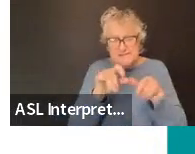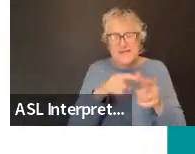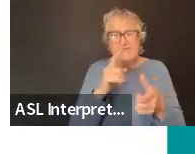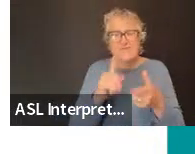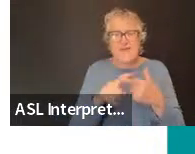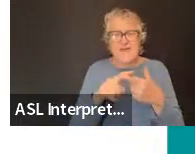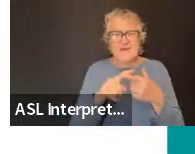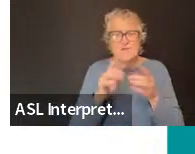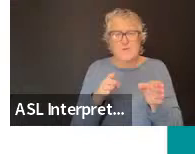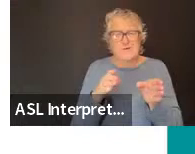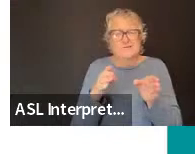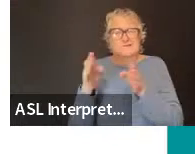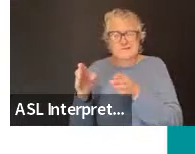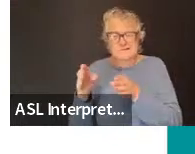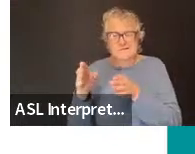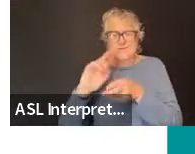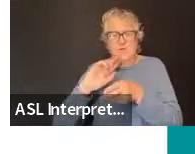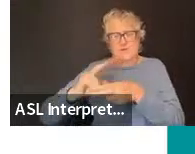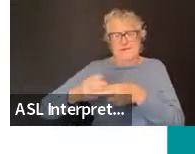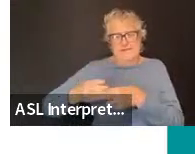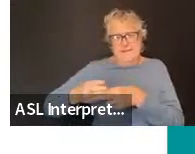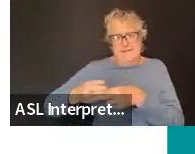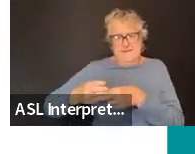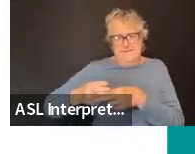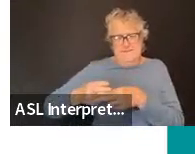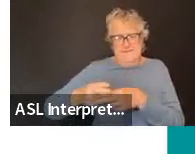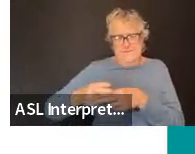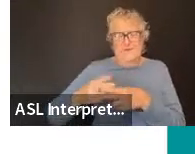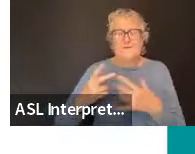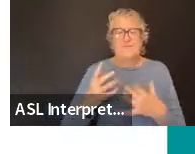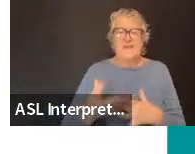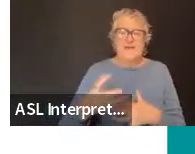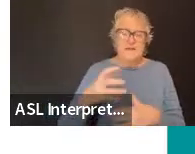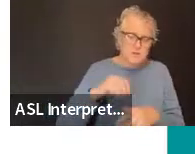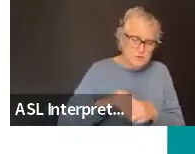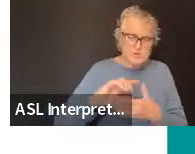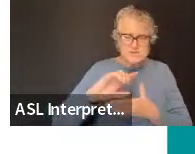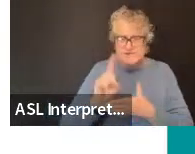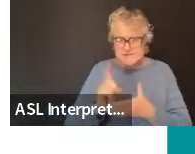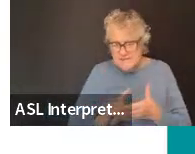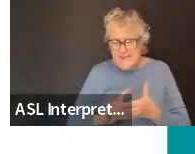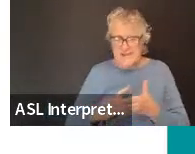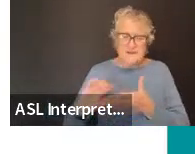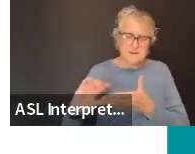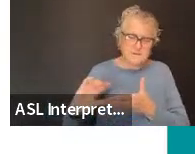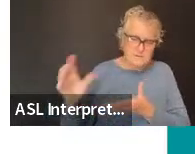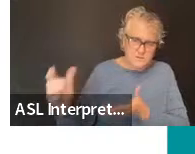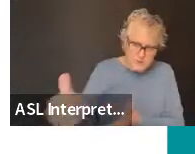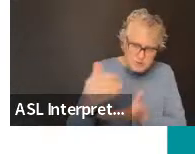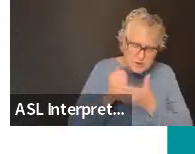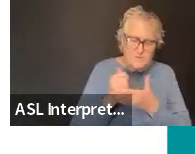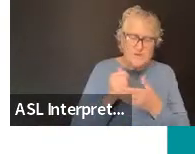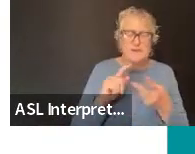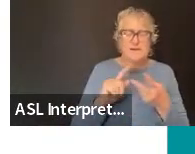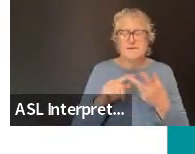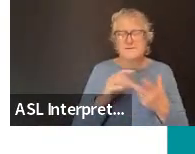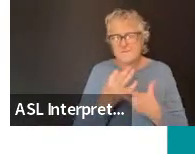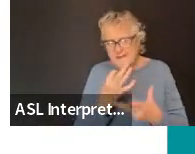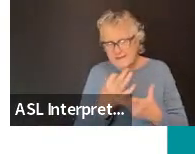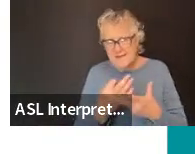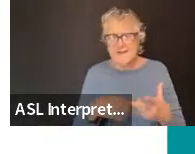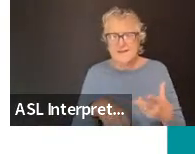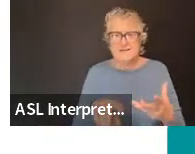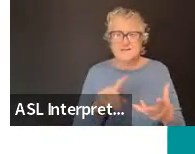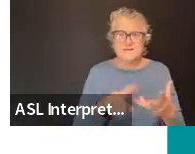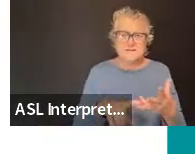working with an interdisciplinary team that includes design, environment, procurement, climate, finance, our DBE,